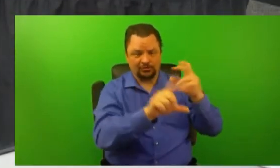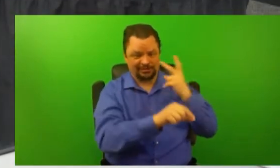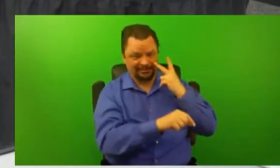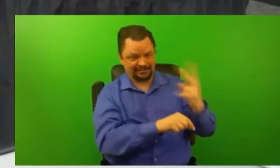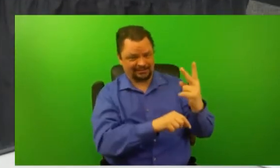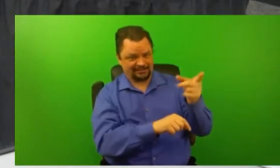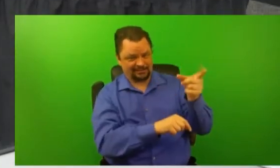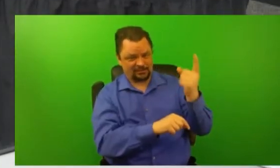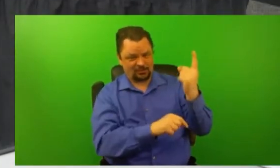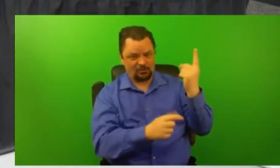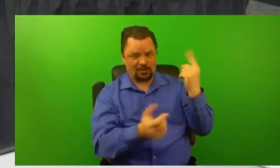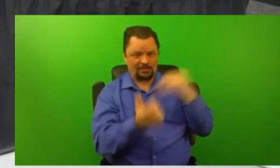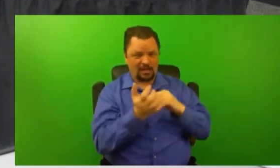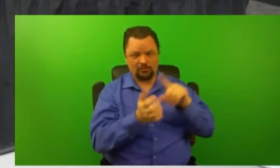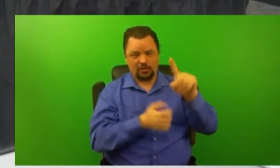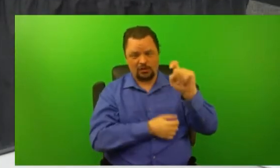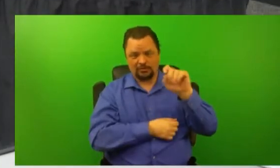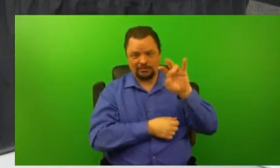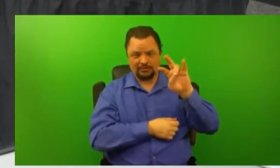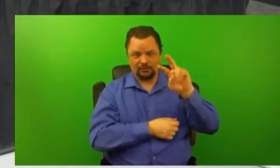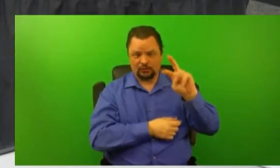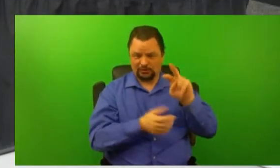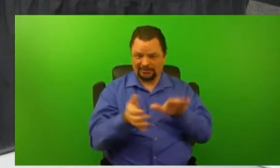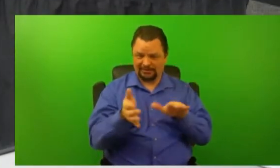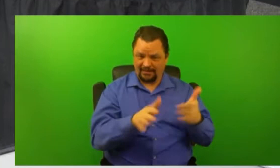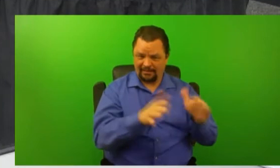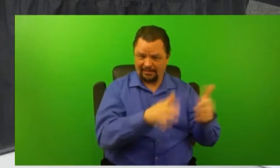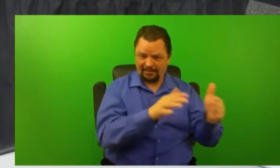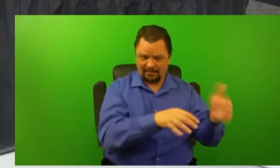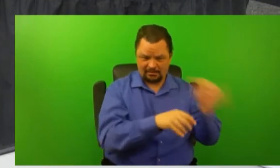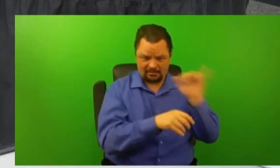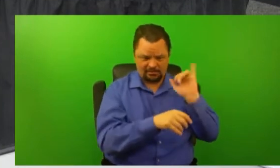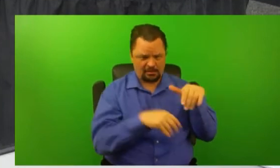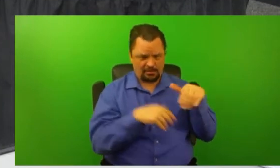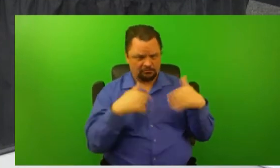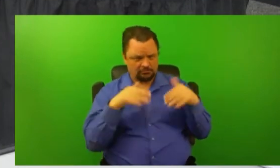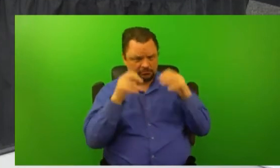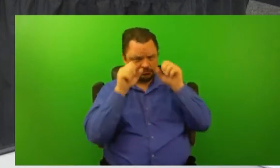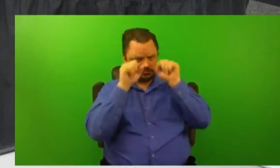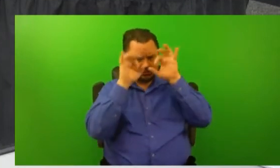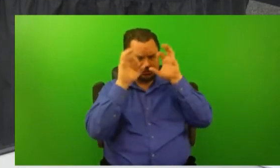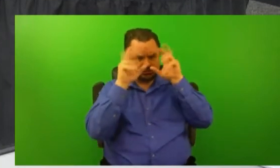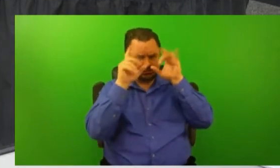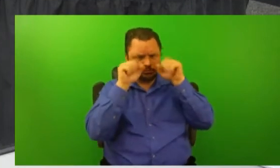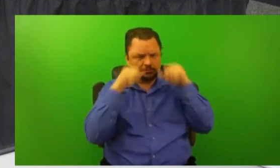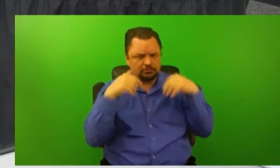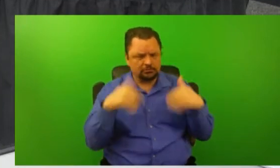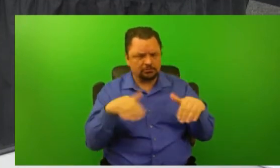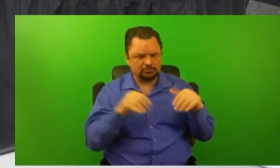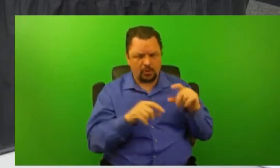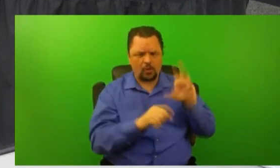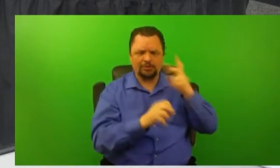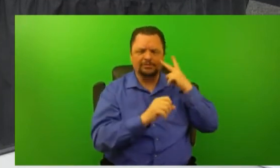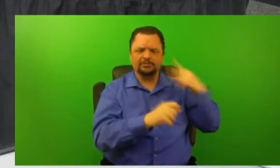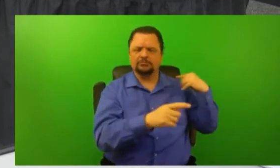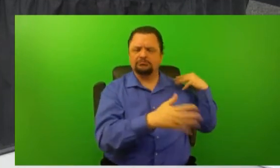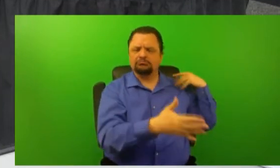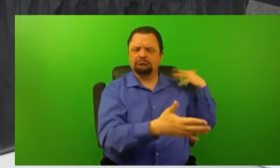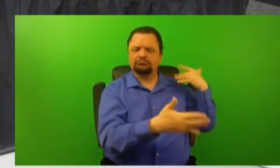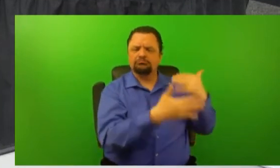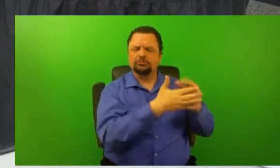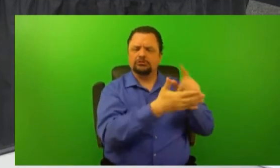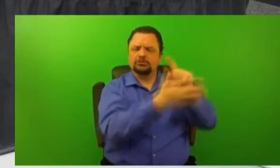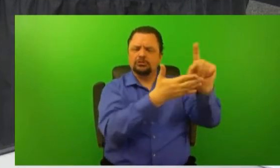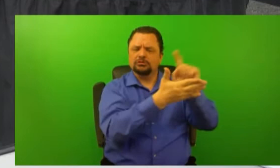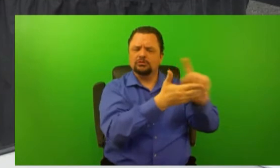deaths? Kind of the shocker, or do we want them to see over the last week data? And they can adjust it out to maximum time